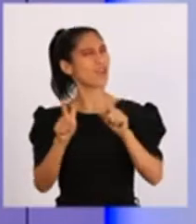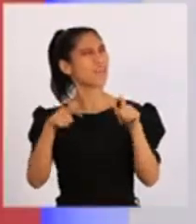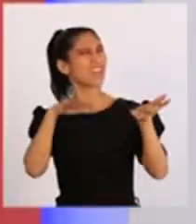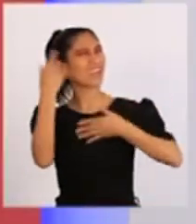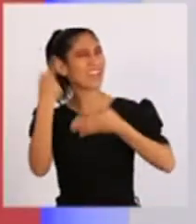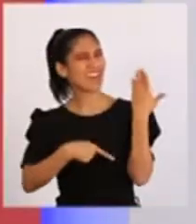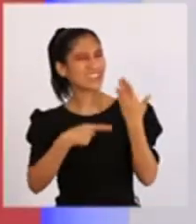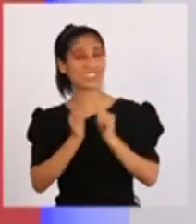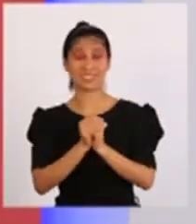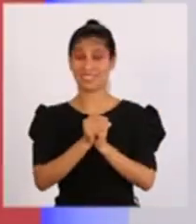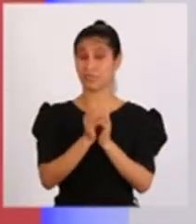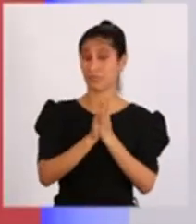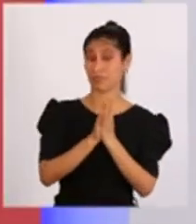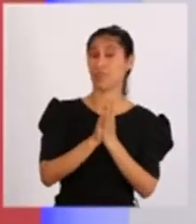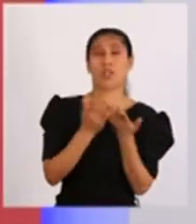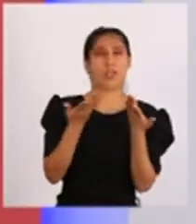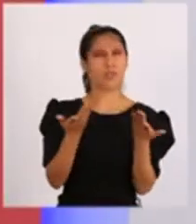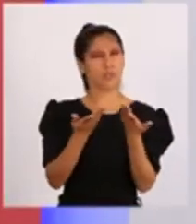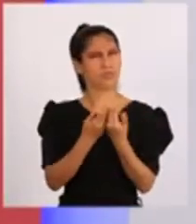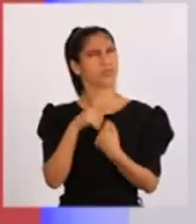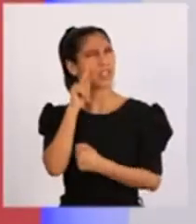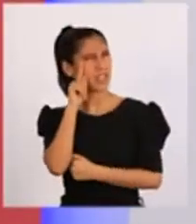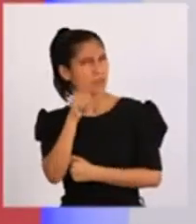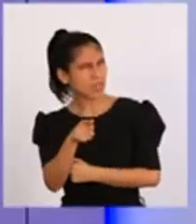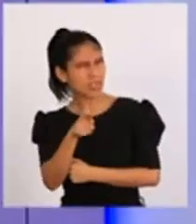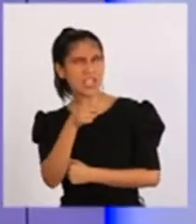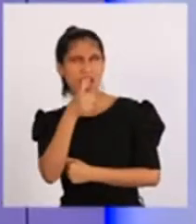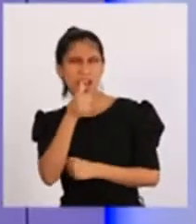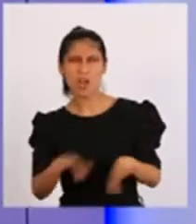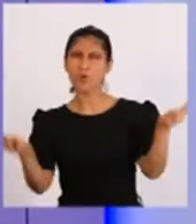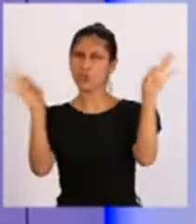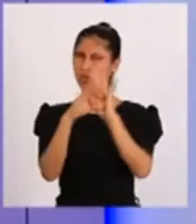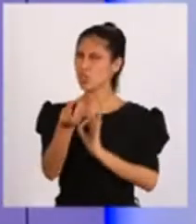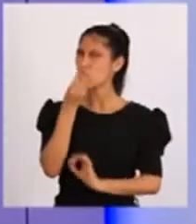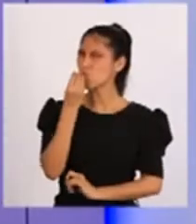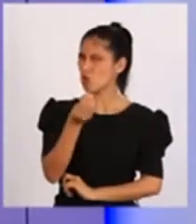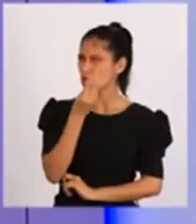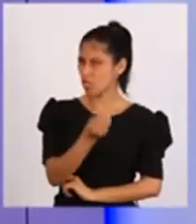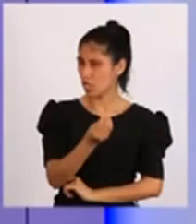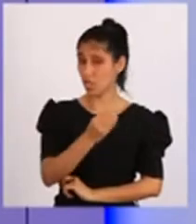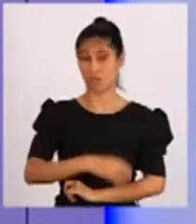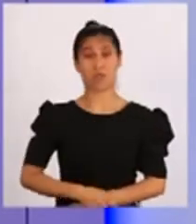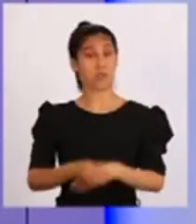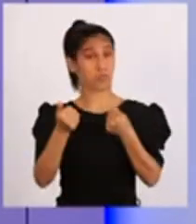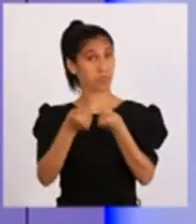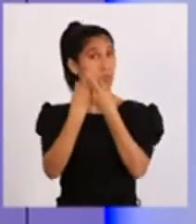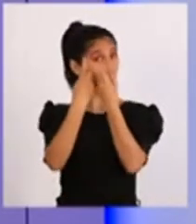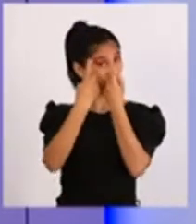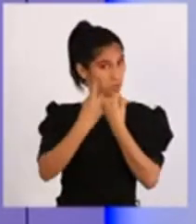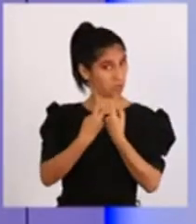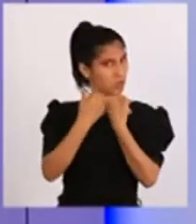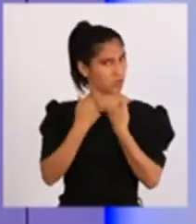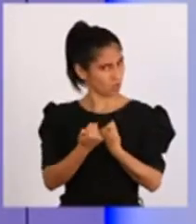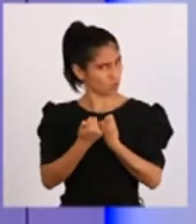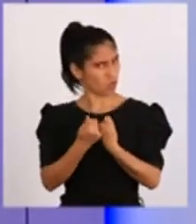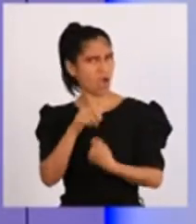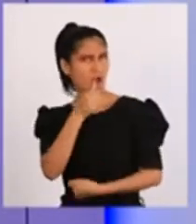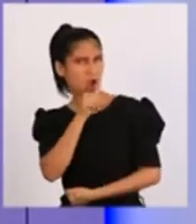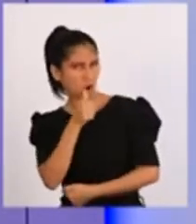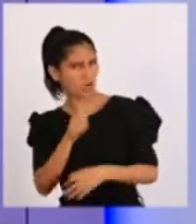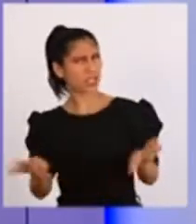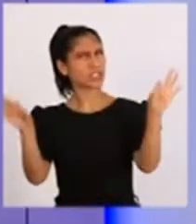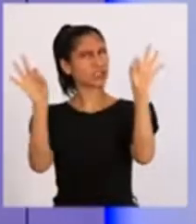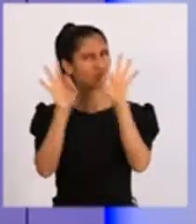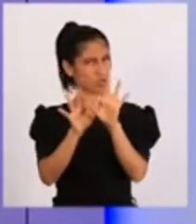magazines. Why is water important? Wow, that's a good question. Water is important